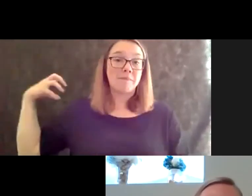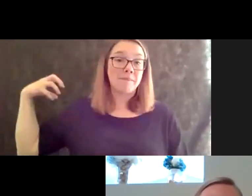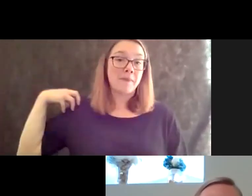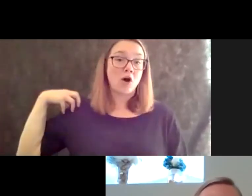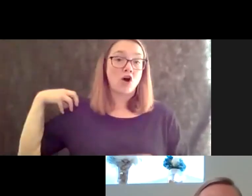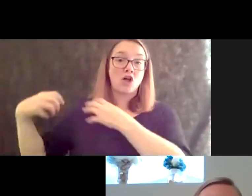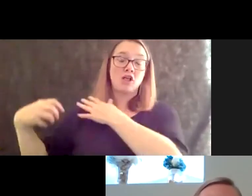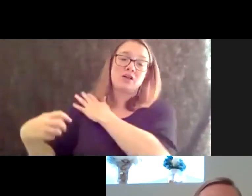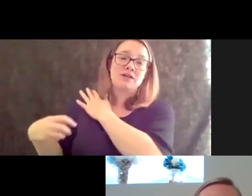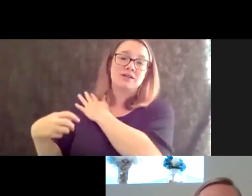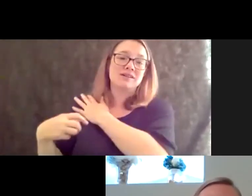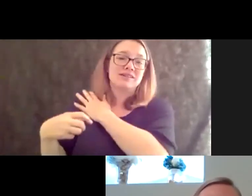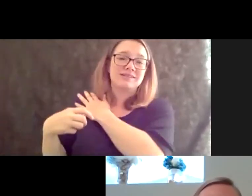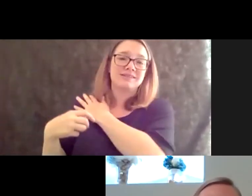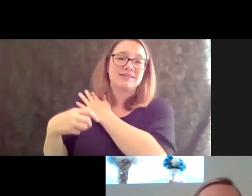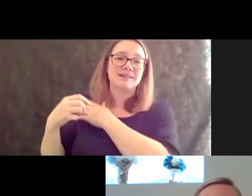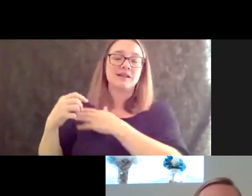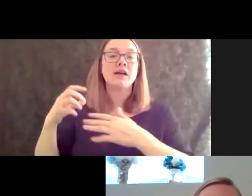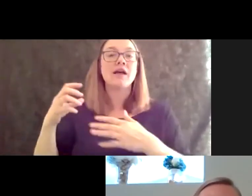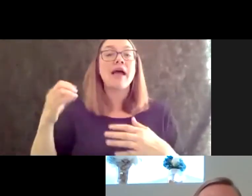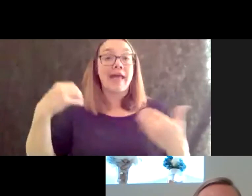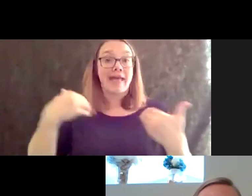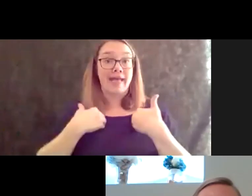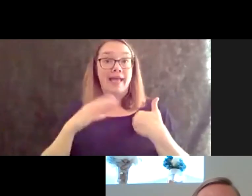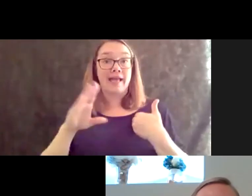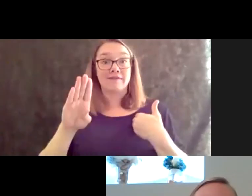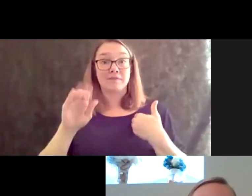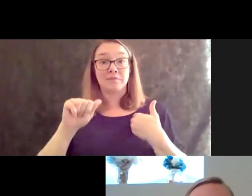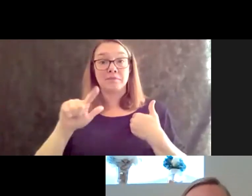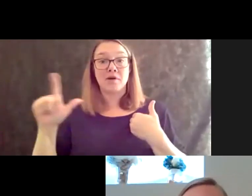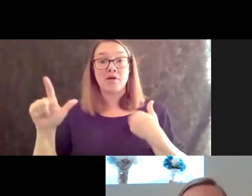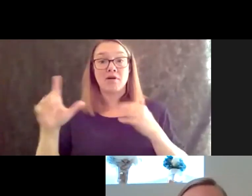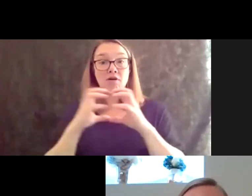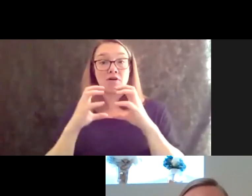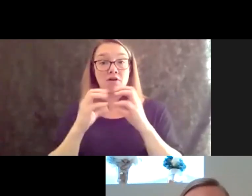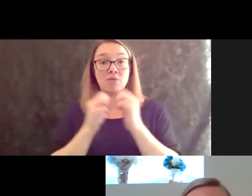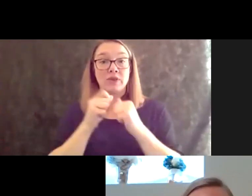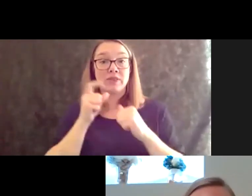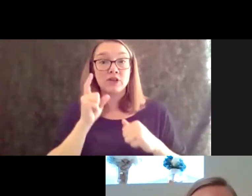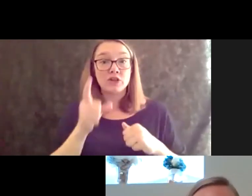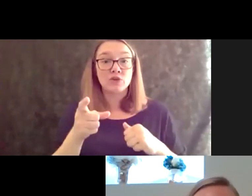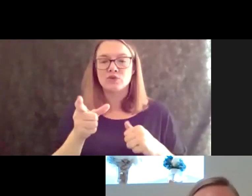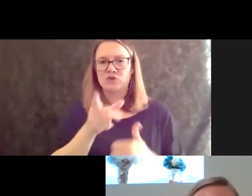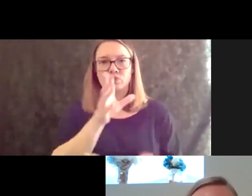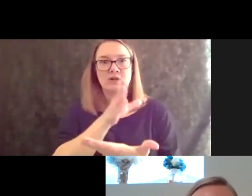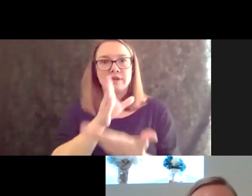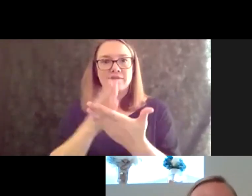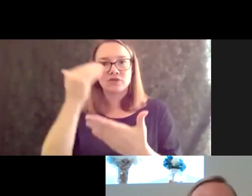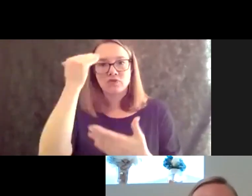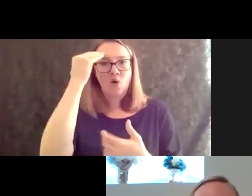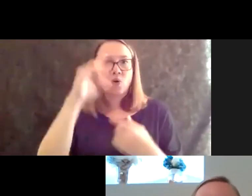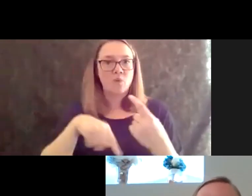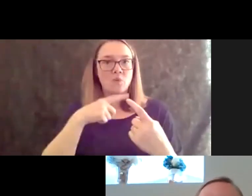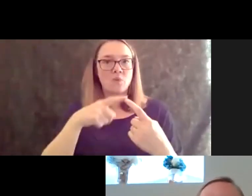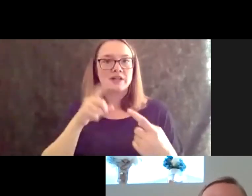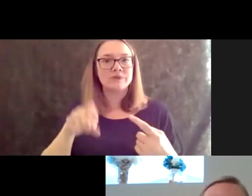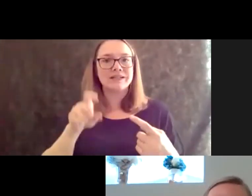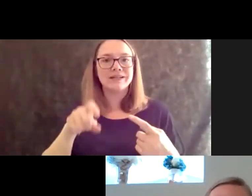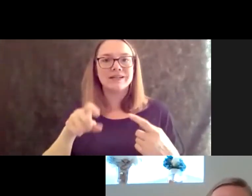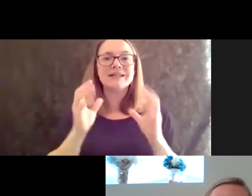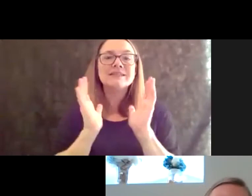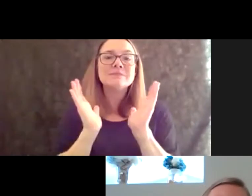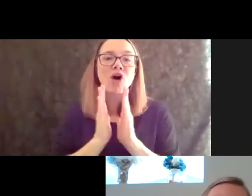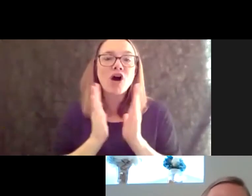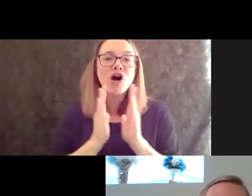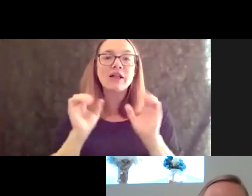is always key, because you never know when you need it. I mean, ball's such a simple thing, and it's small. You can put it in your purse. You could